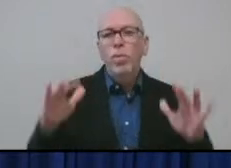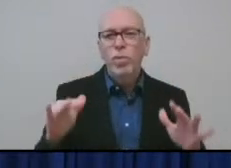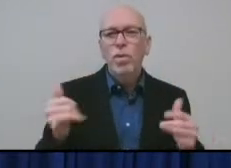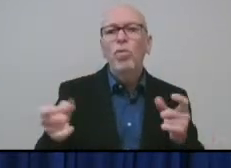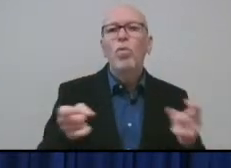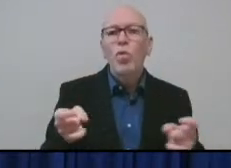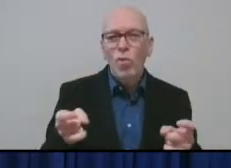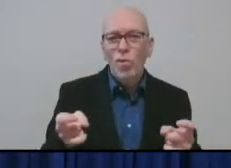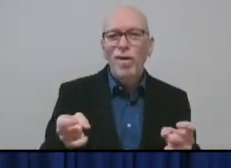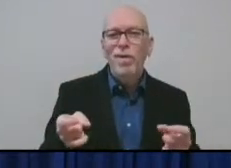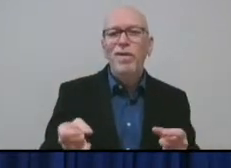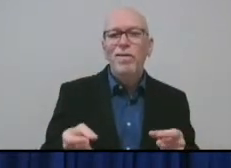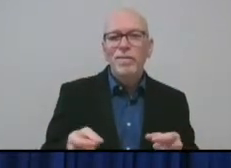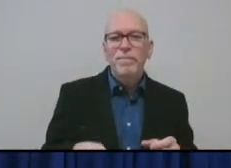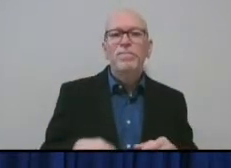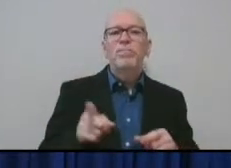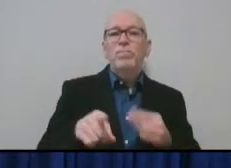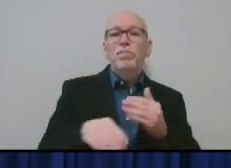adding